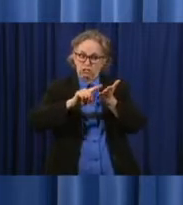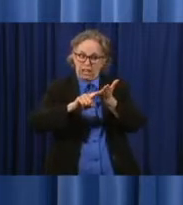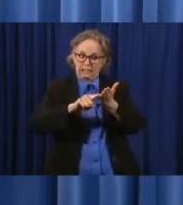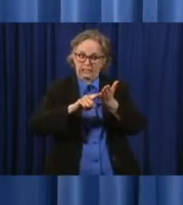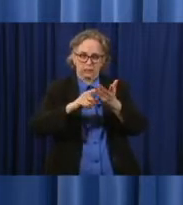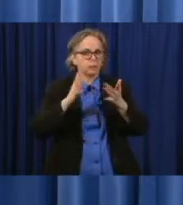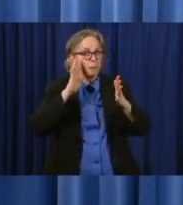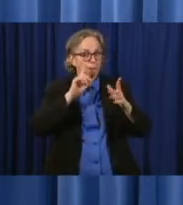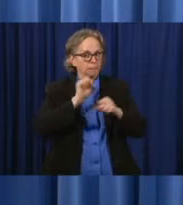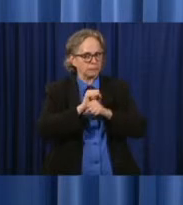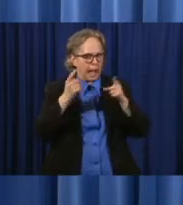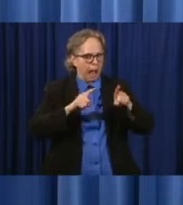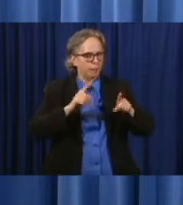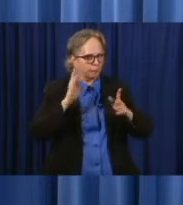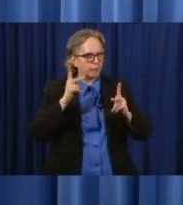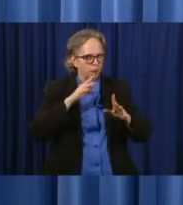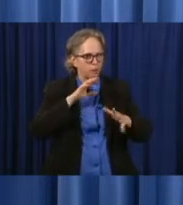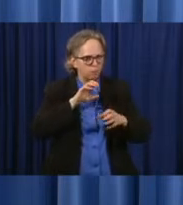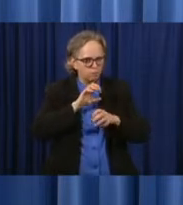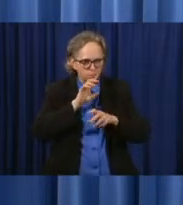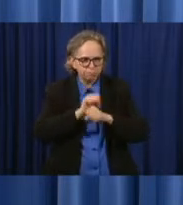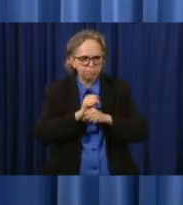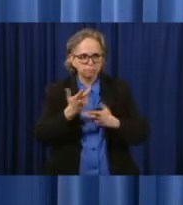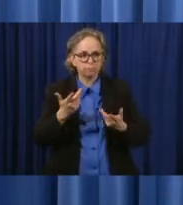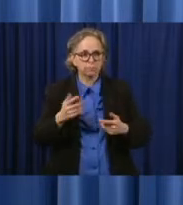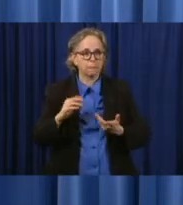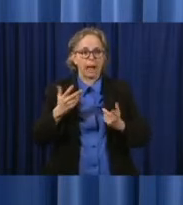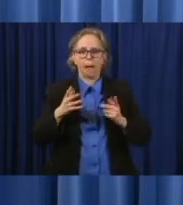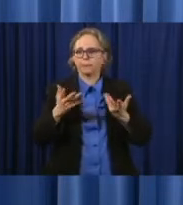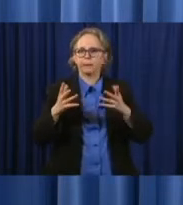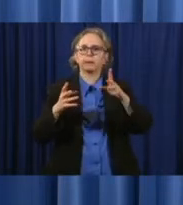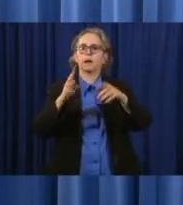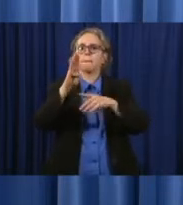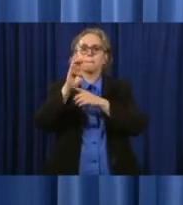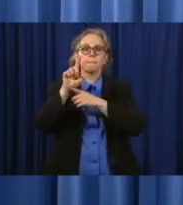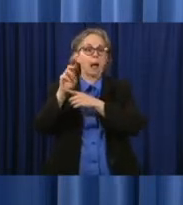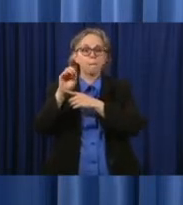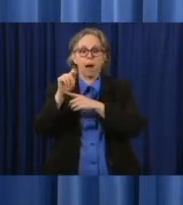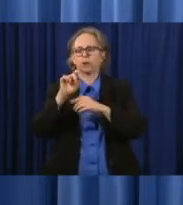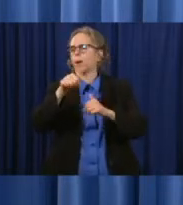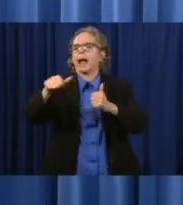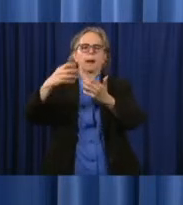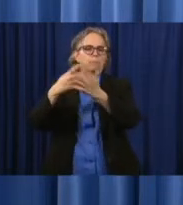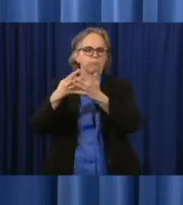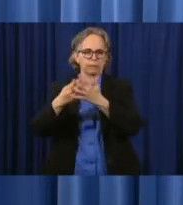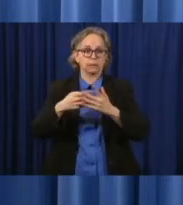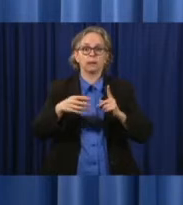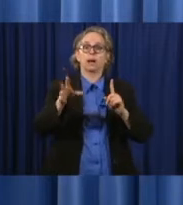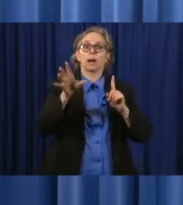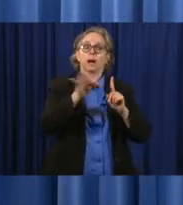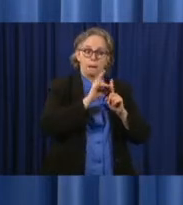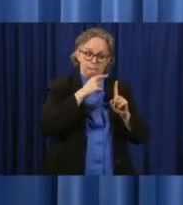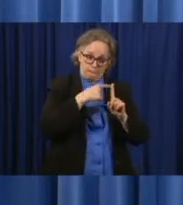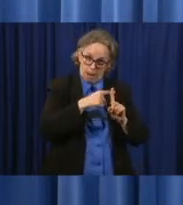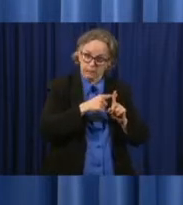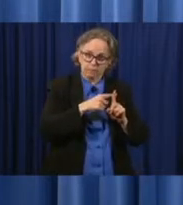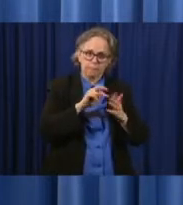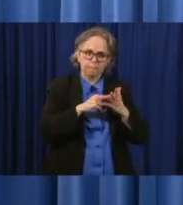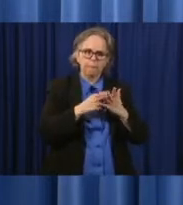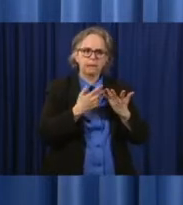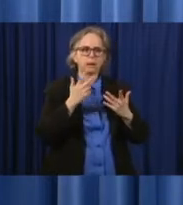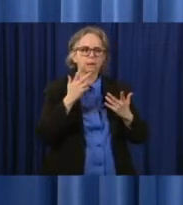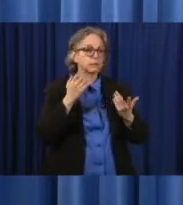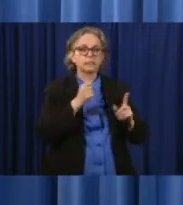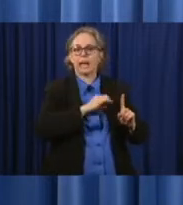let's say in Belmont or any other prison, is test positive, or let's say there is a member of the staff that